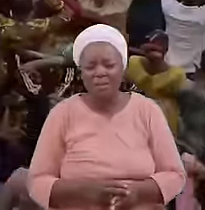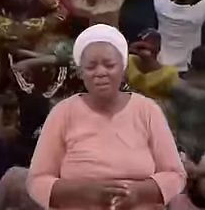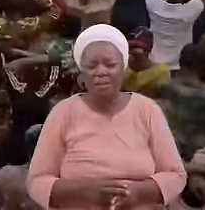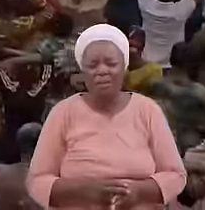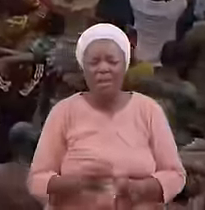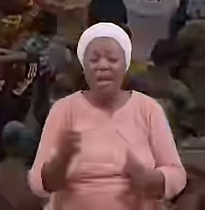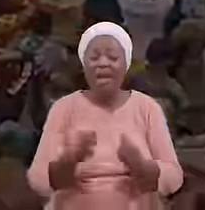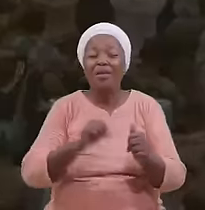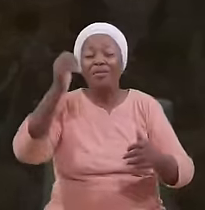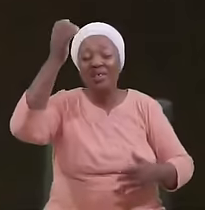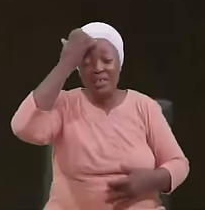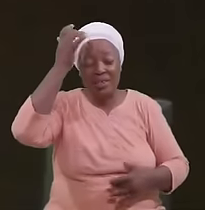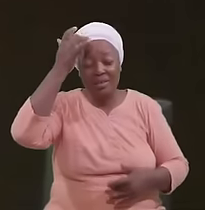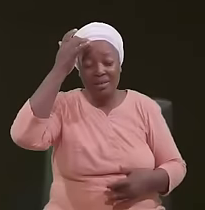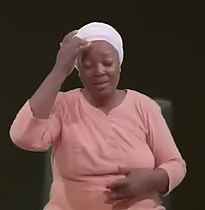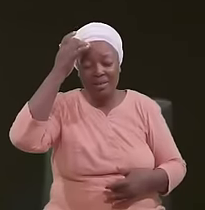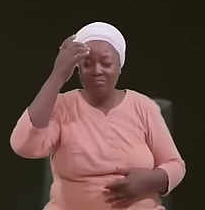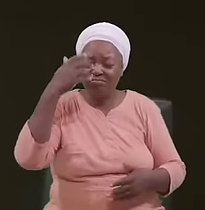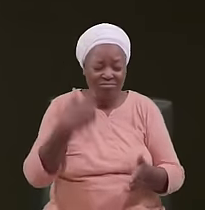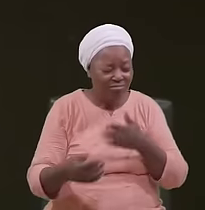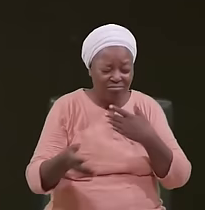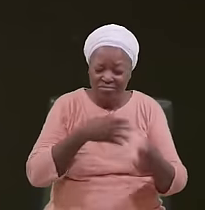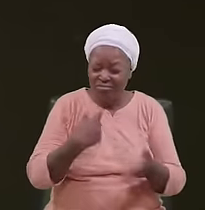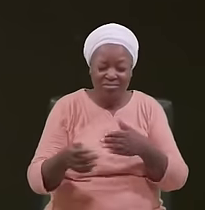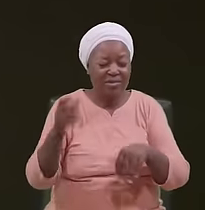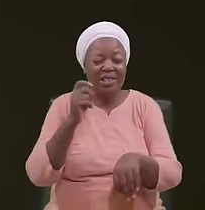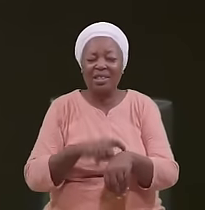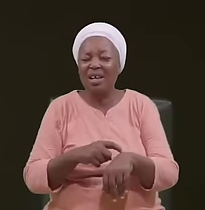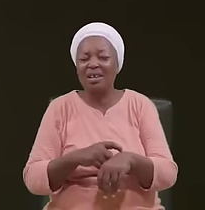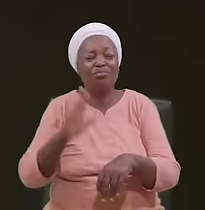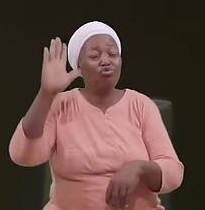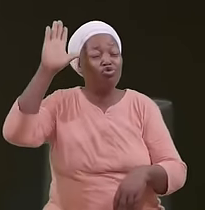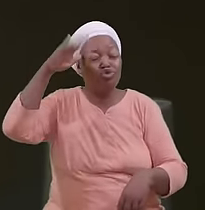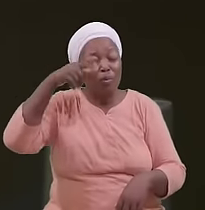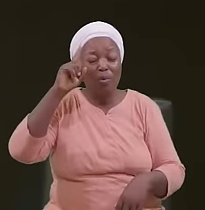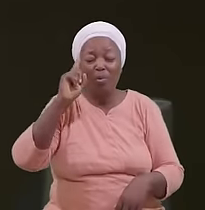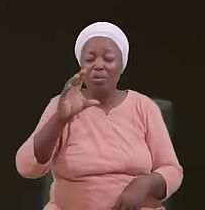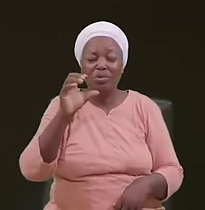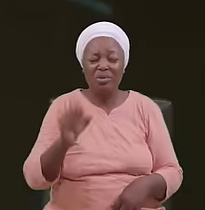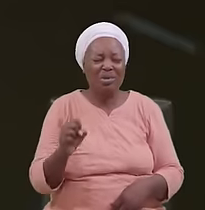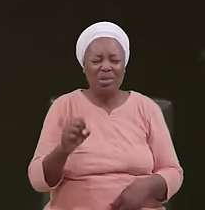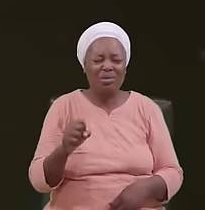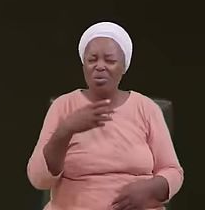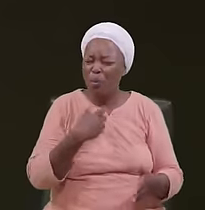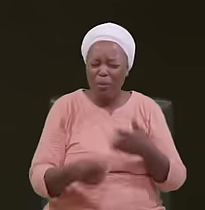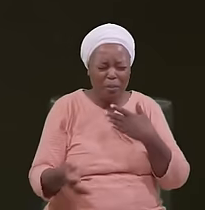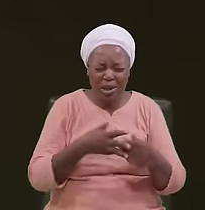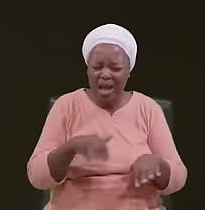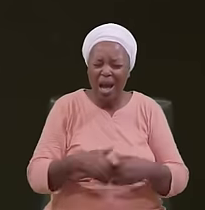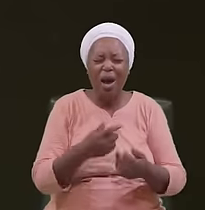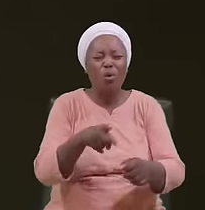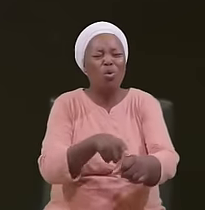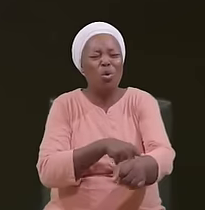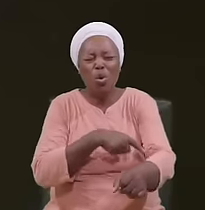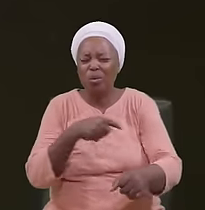Every sickness, whatever time, long time it's been there, whatever